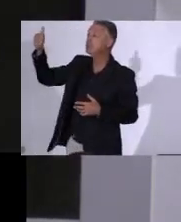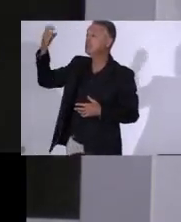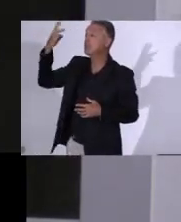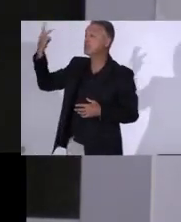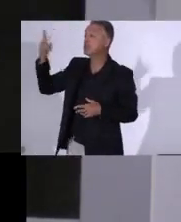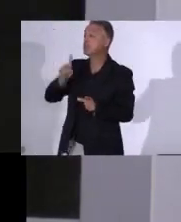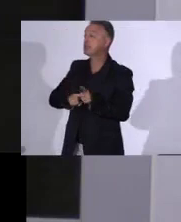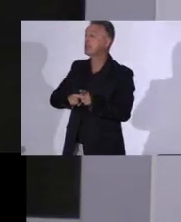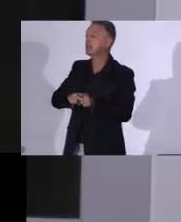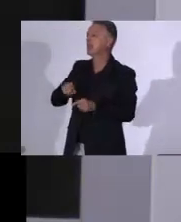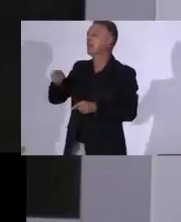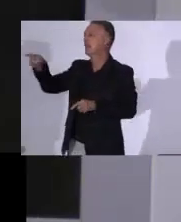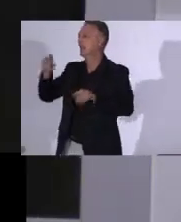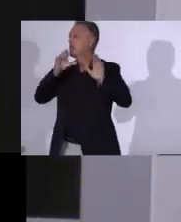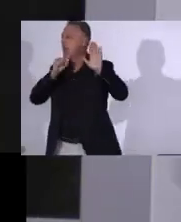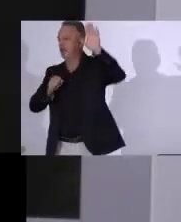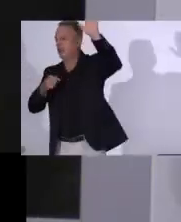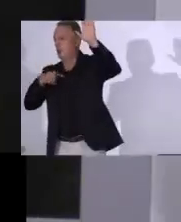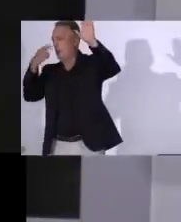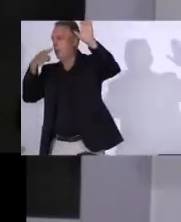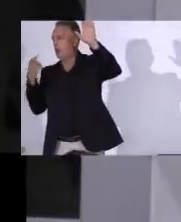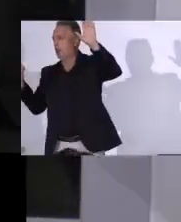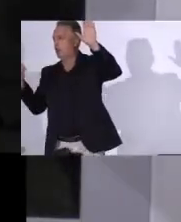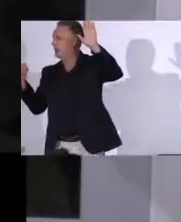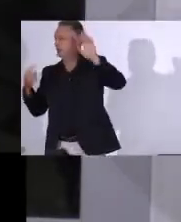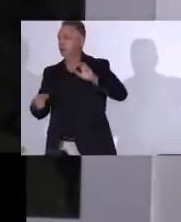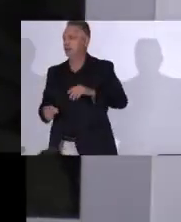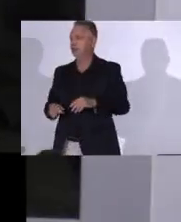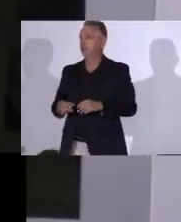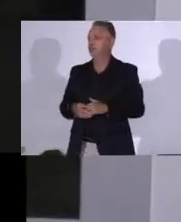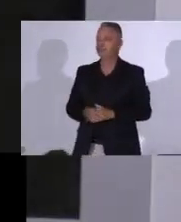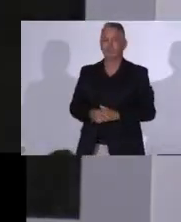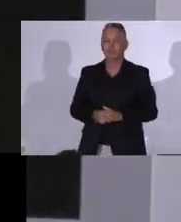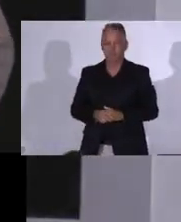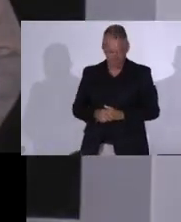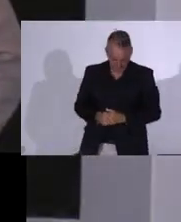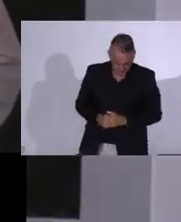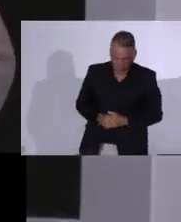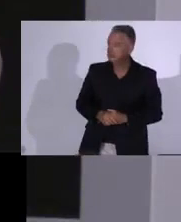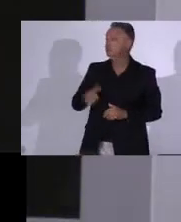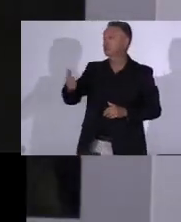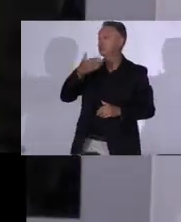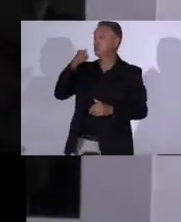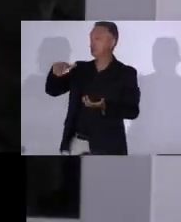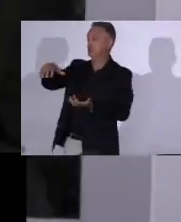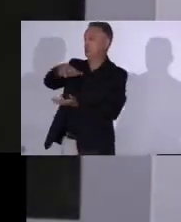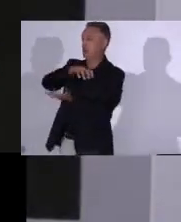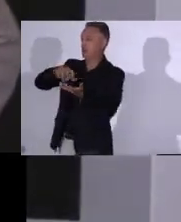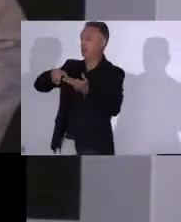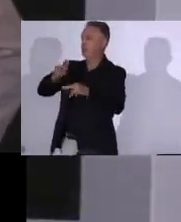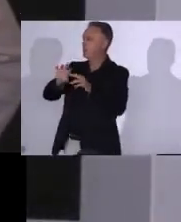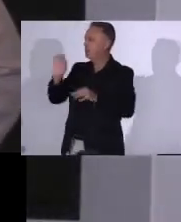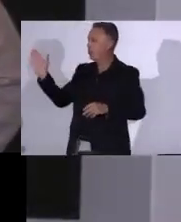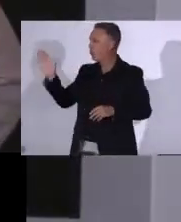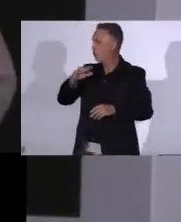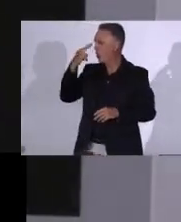63. But a great mix at the back. It's not all